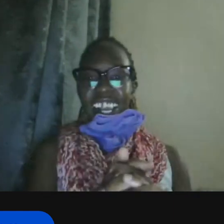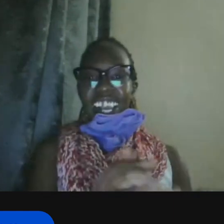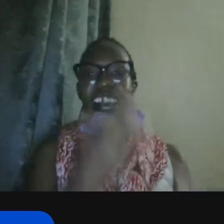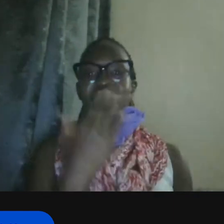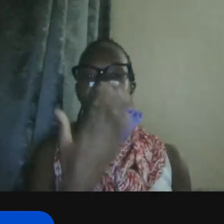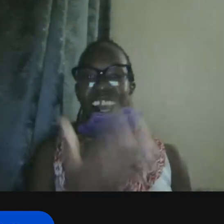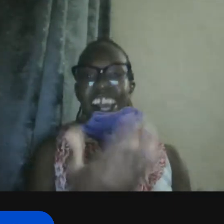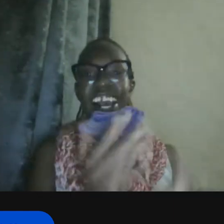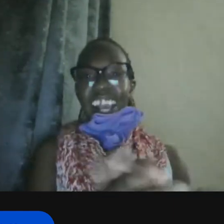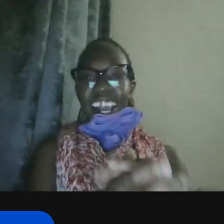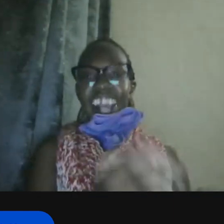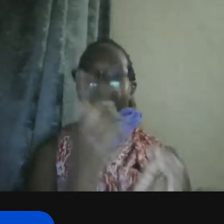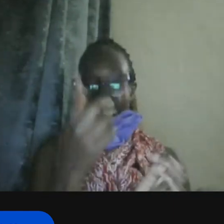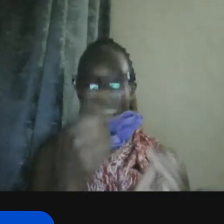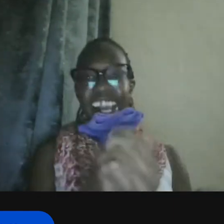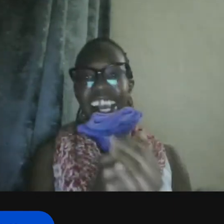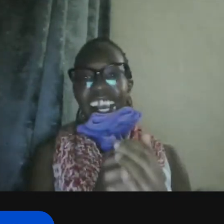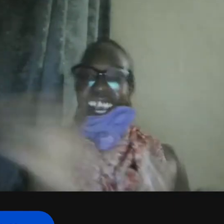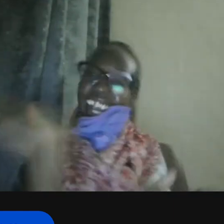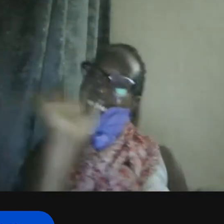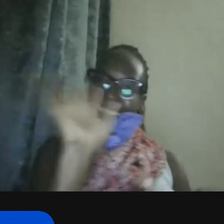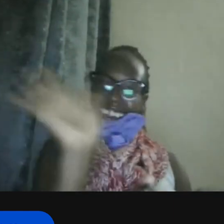you, and see you next time.